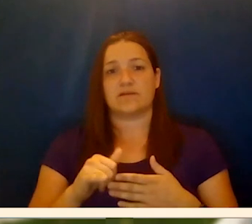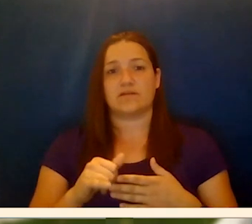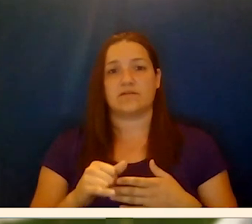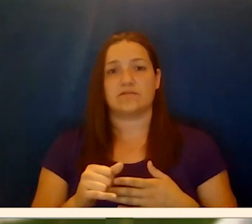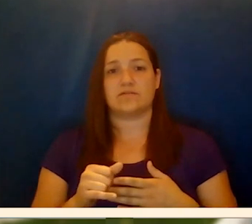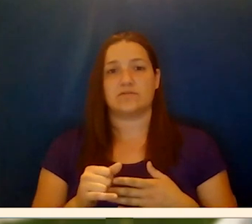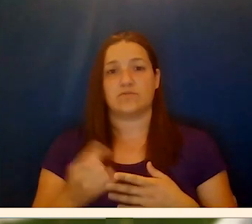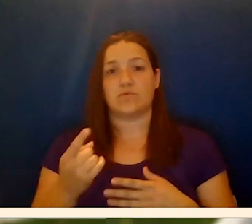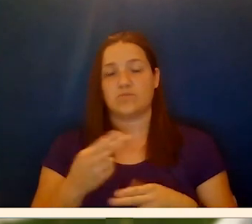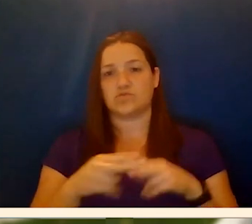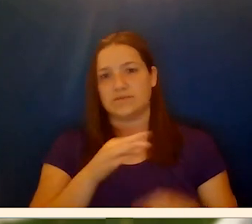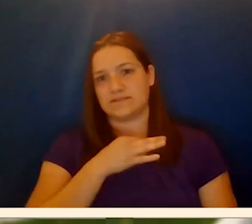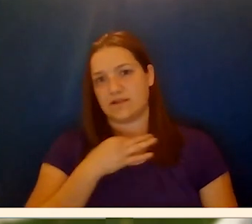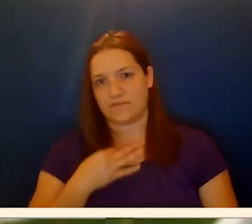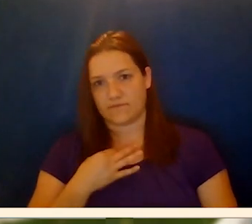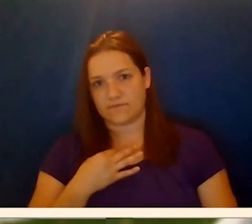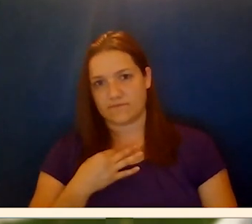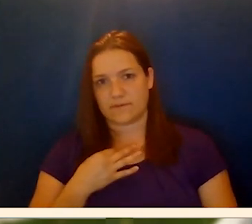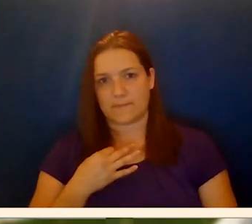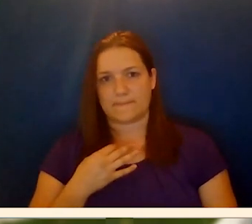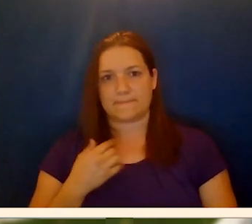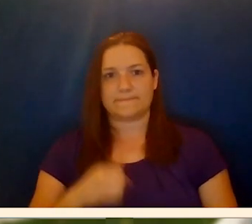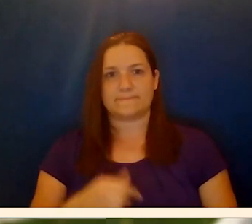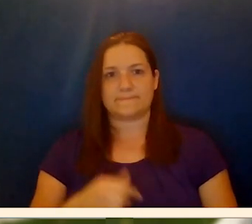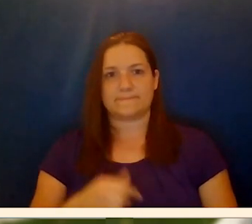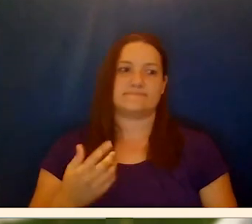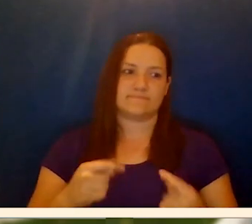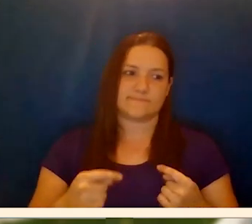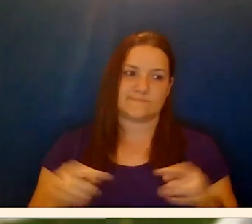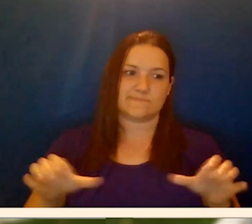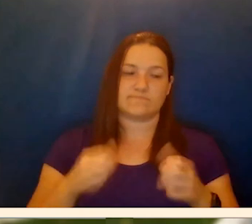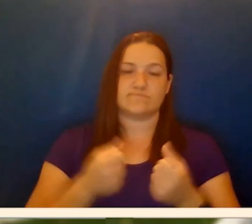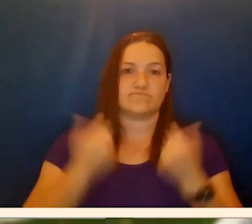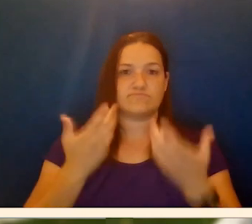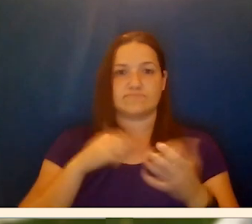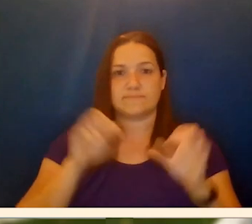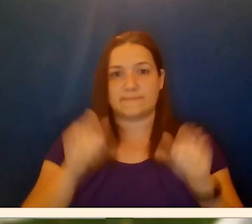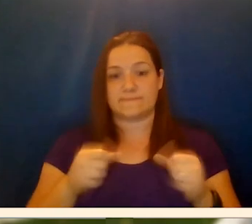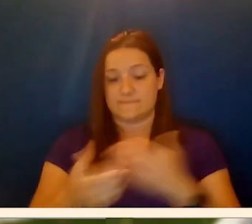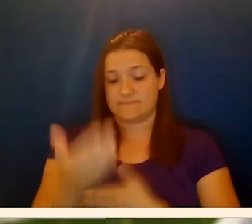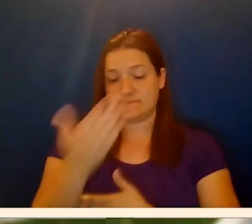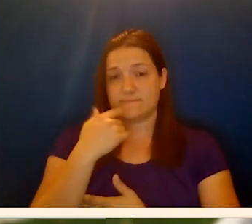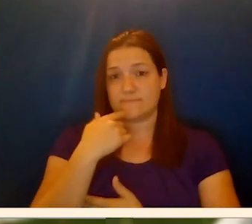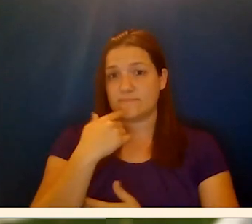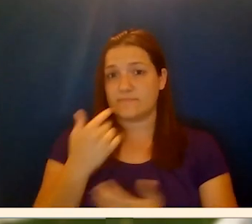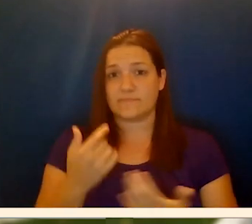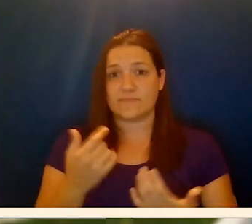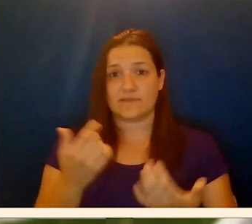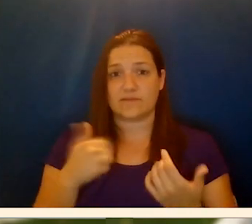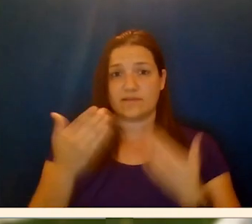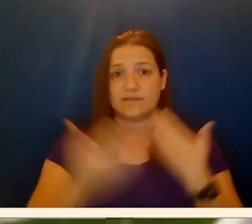we're short-staffed, and we're pulling out all the stops. This morning we said, we need to